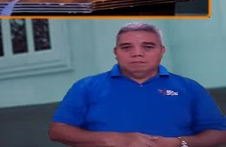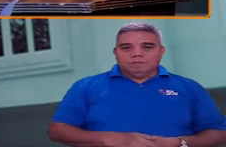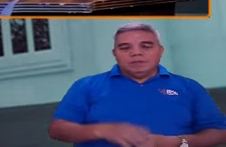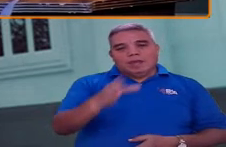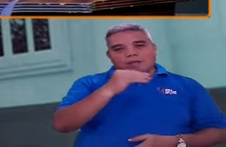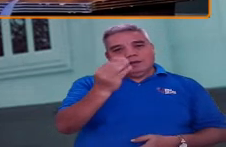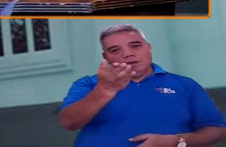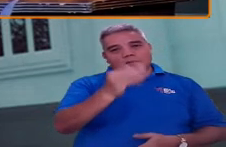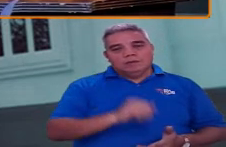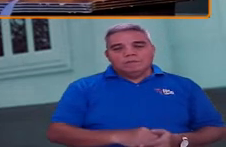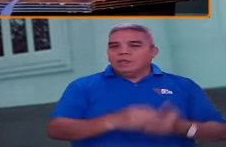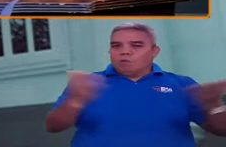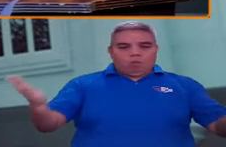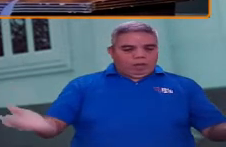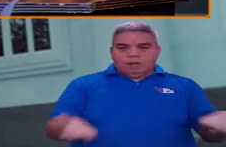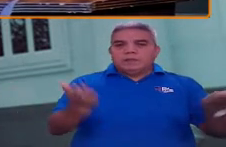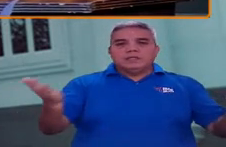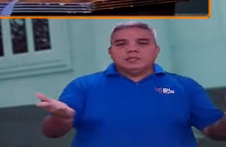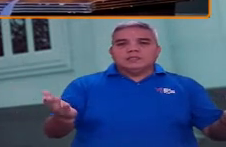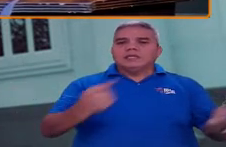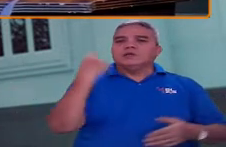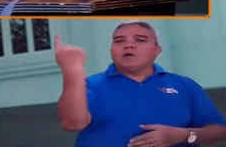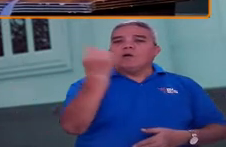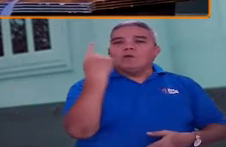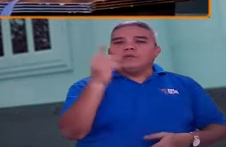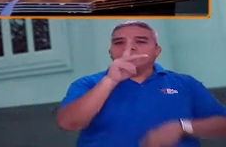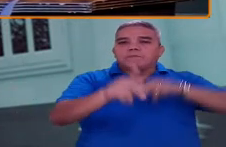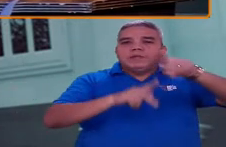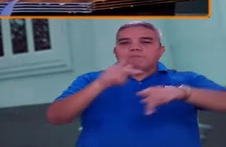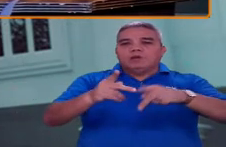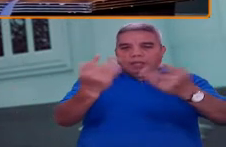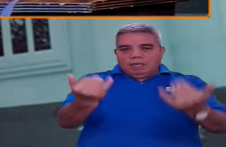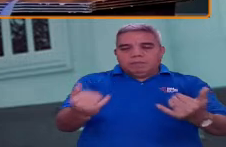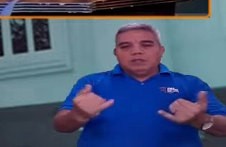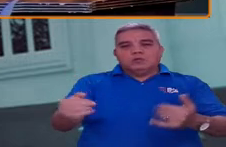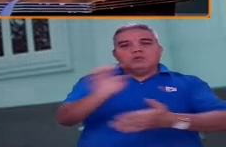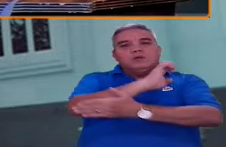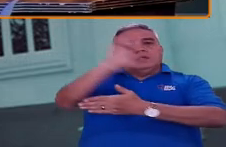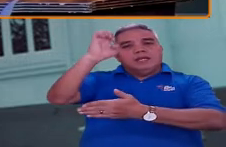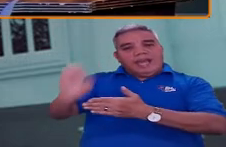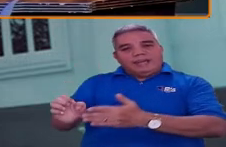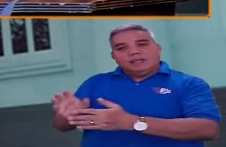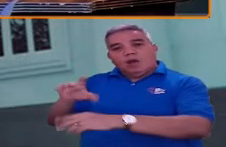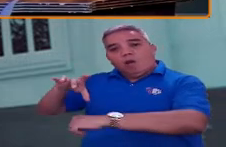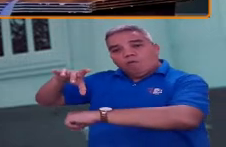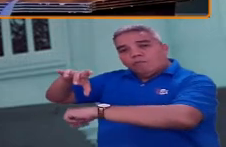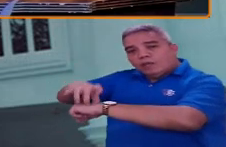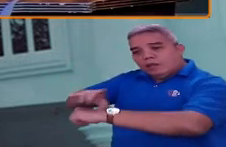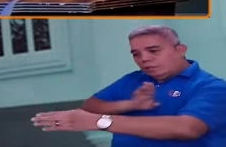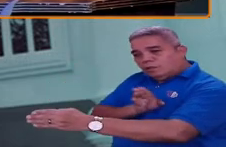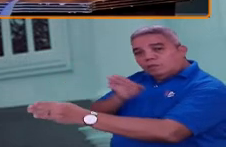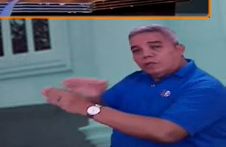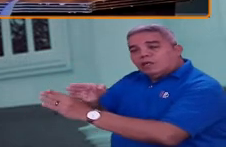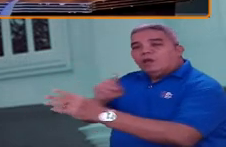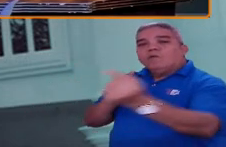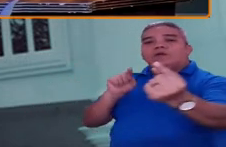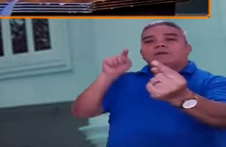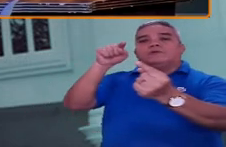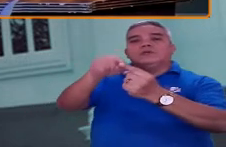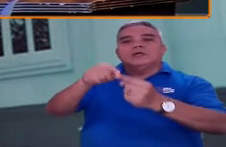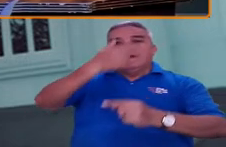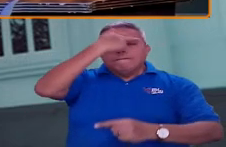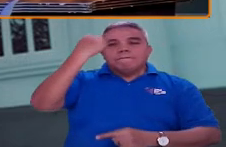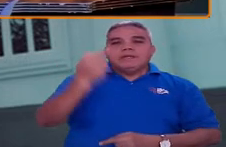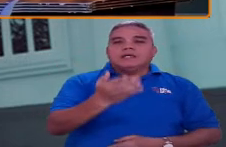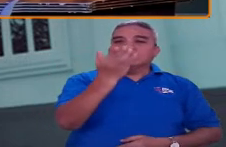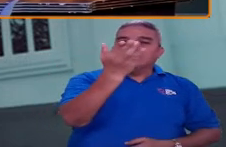I don't know. Wherever it is, there is always people, even to the end of the earth. And we have to reach it because